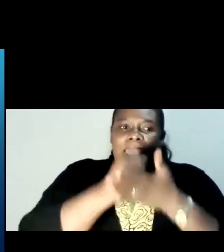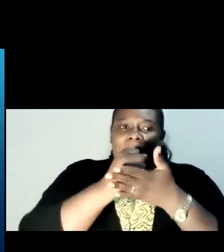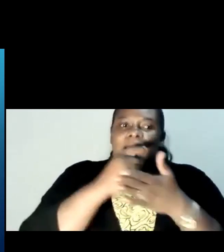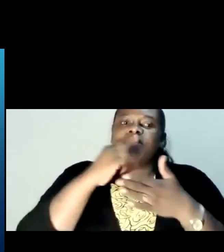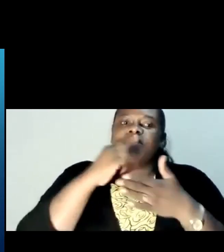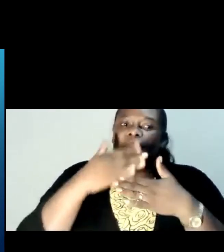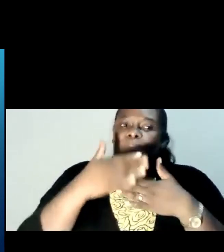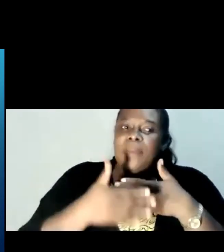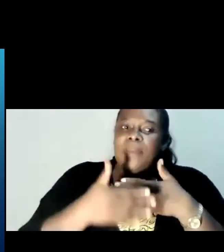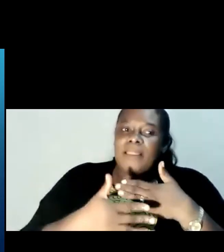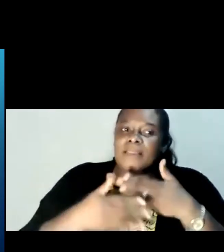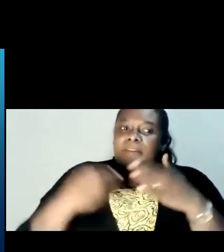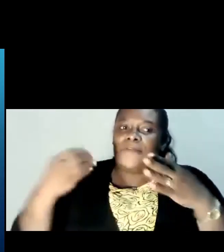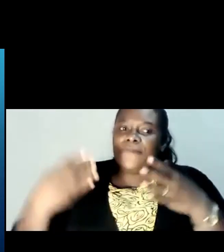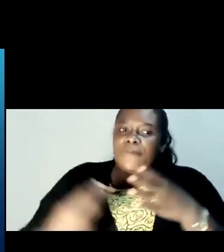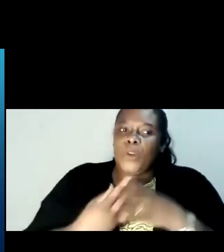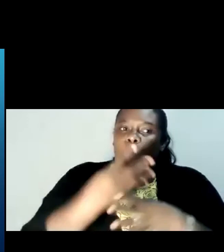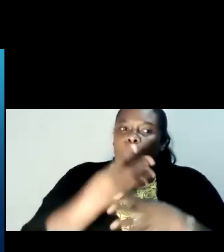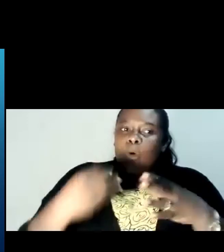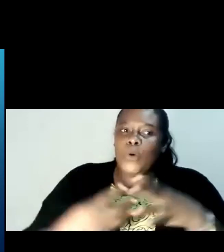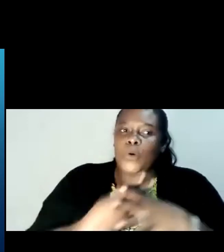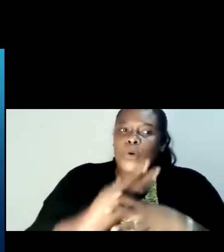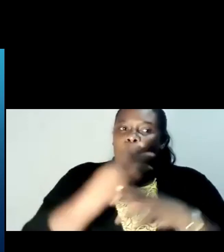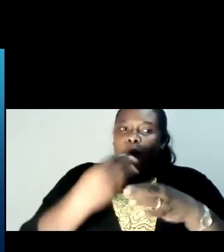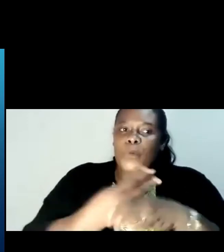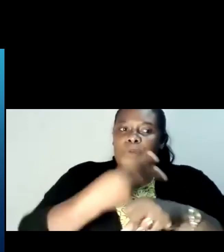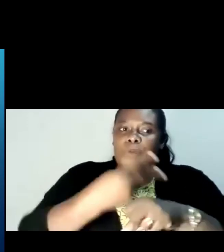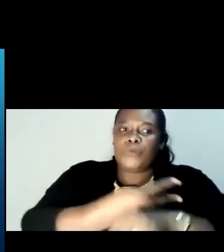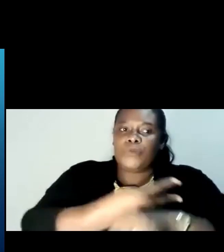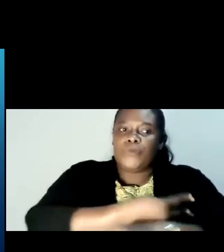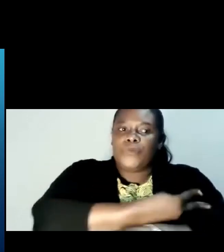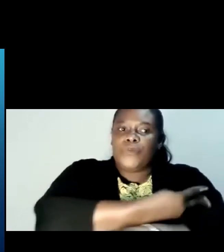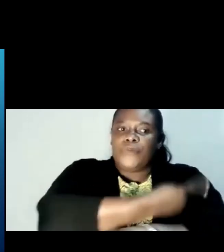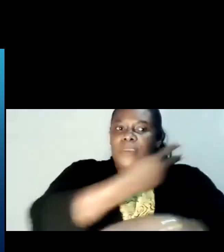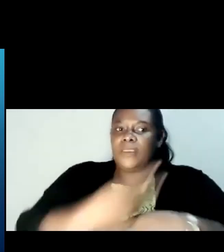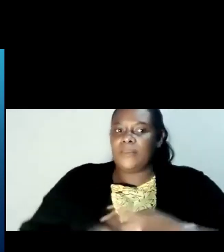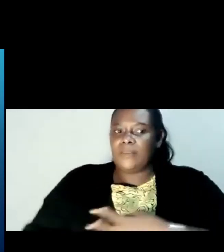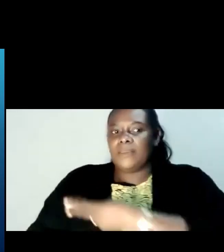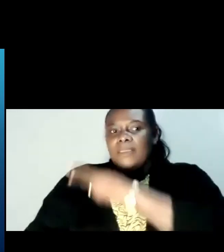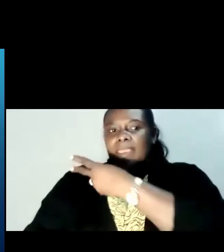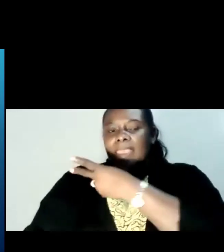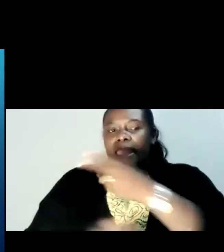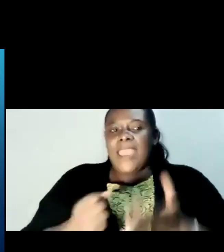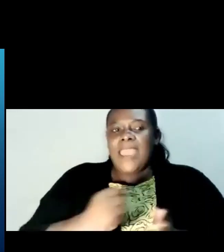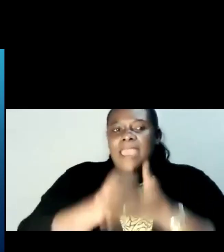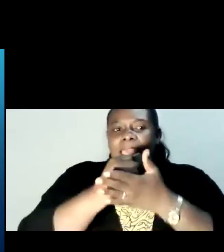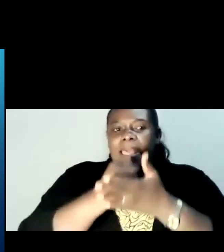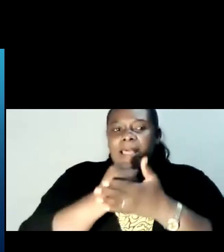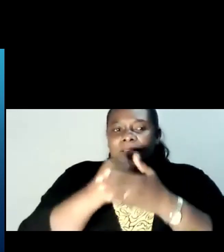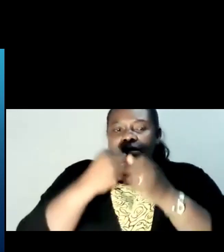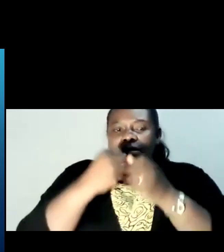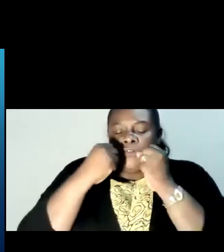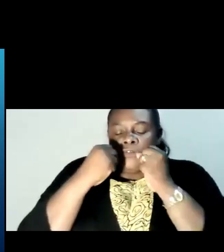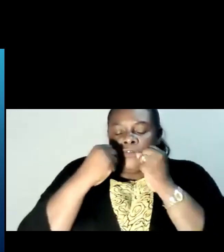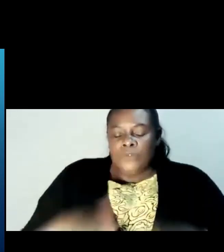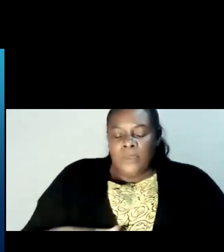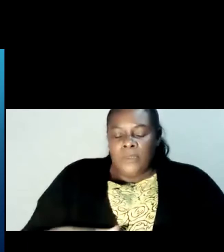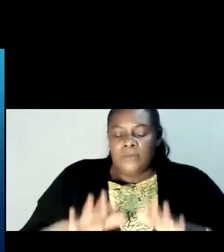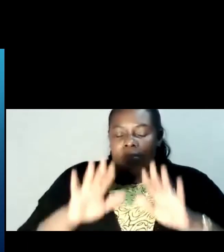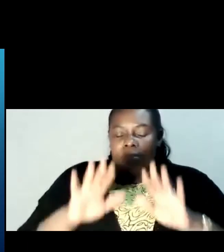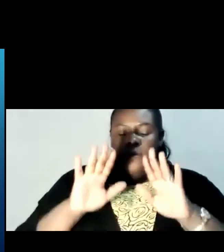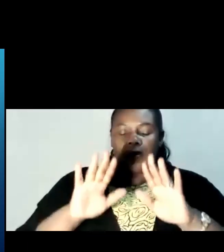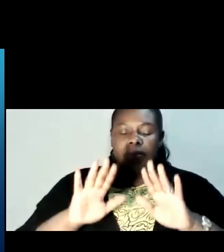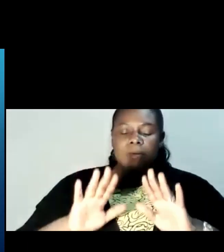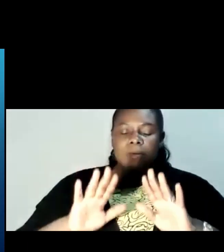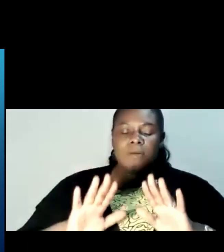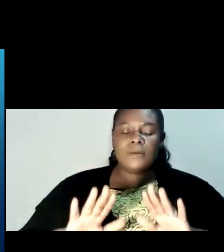organs. Um, it helps to release stress and keep stress hormones down. It also